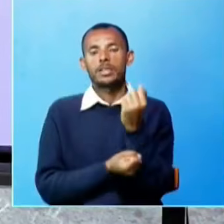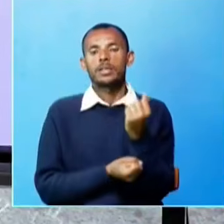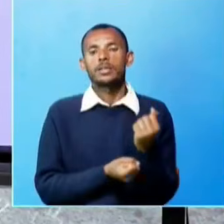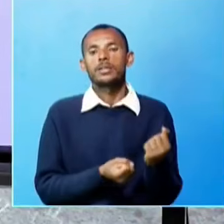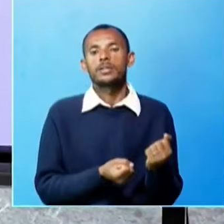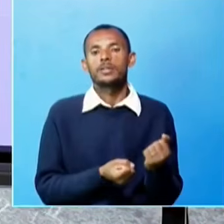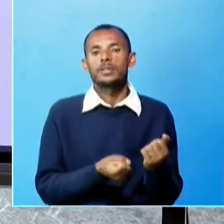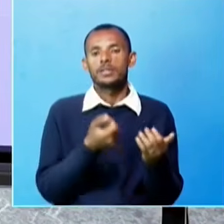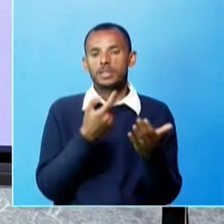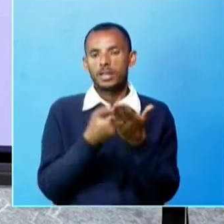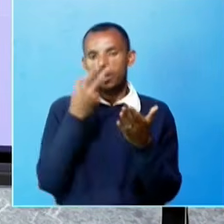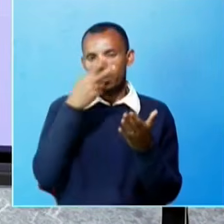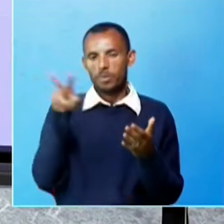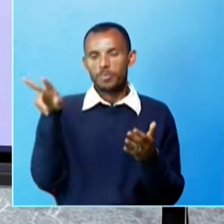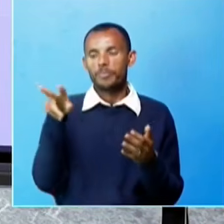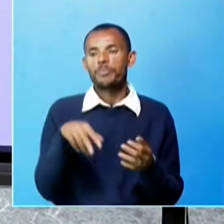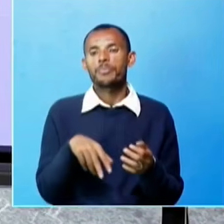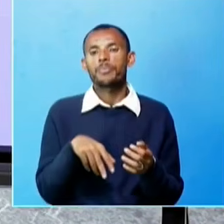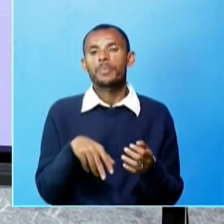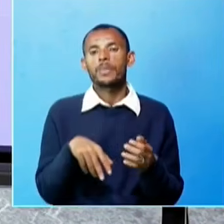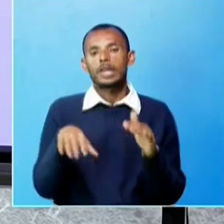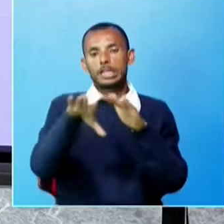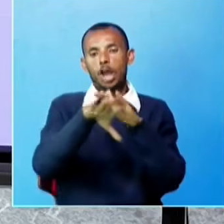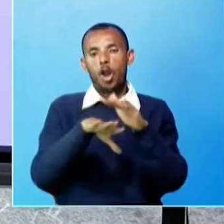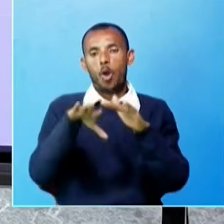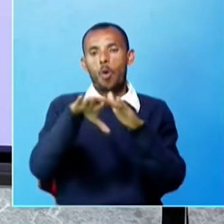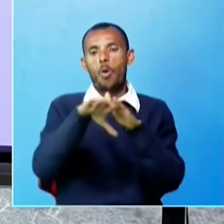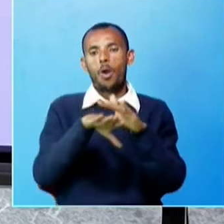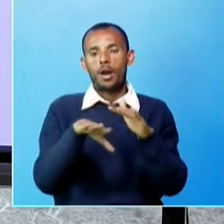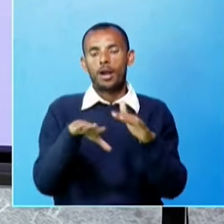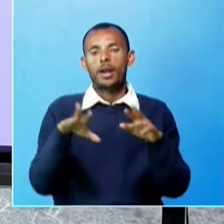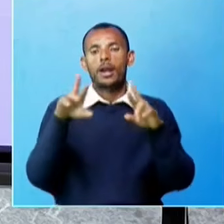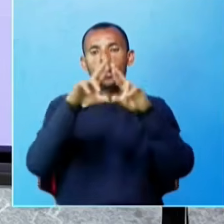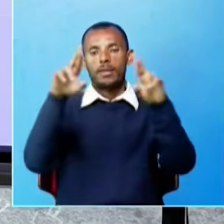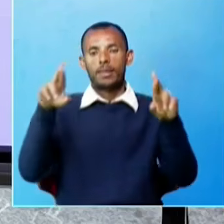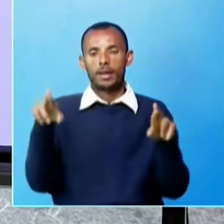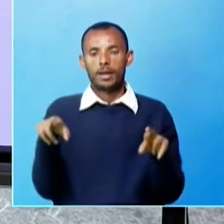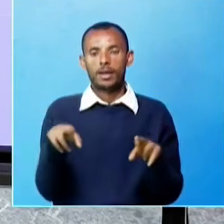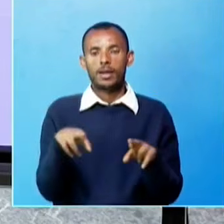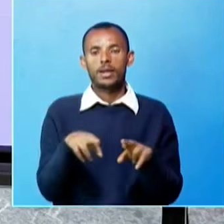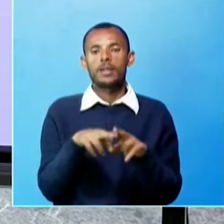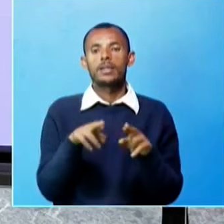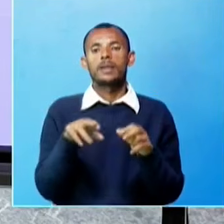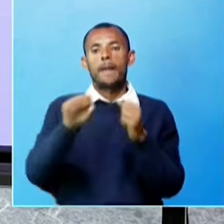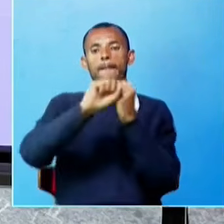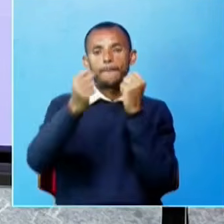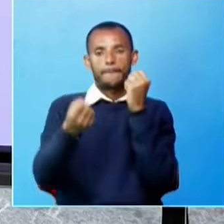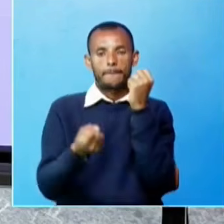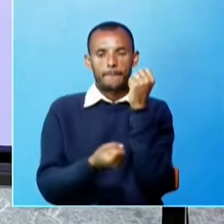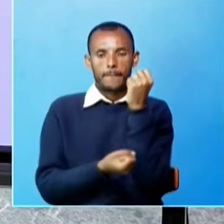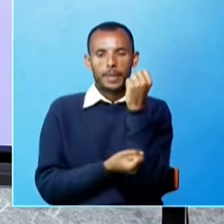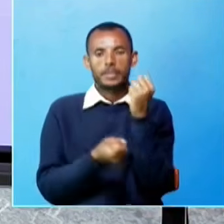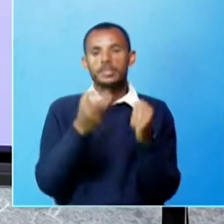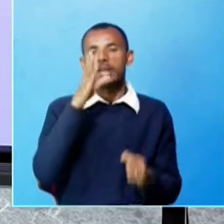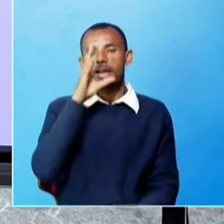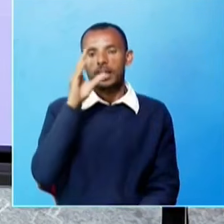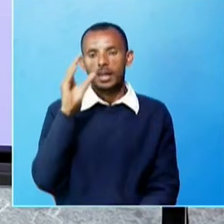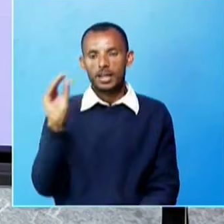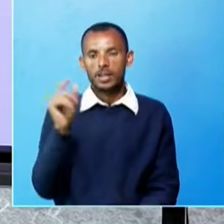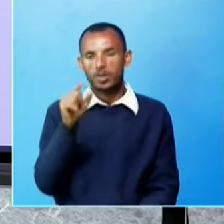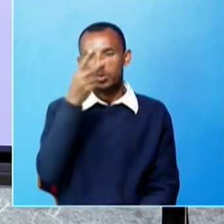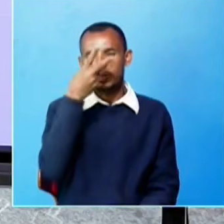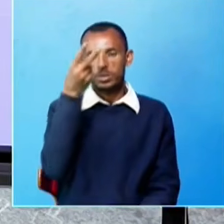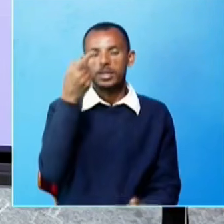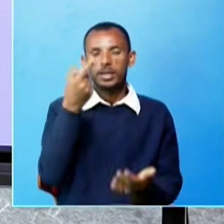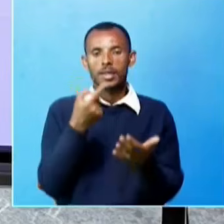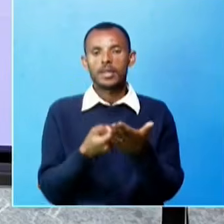here this part, the lower rectangle is a base. You can see this